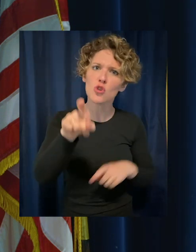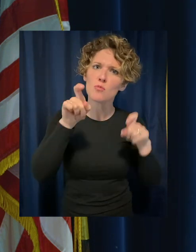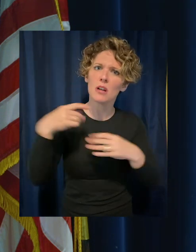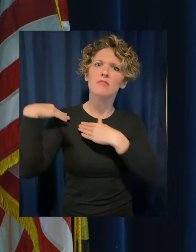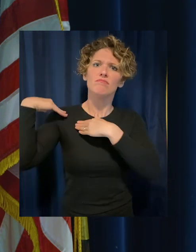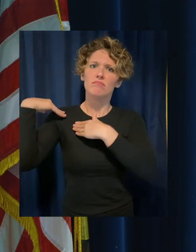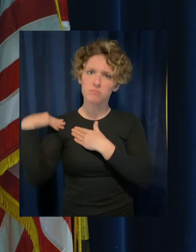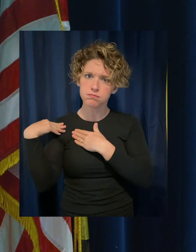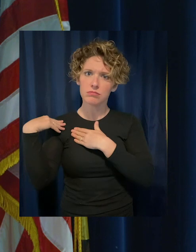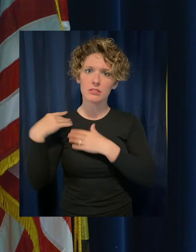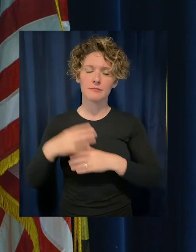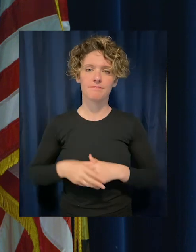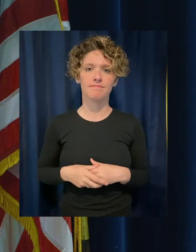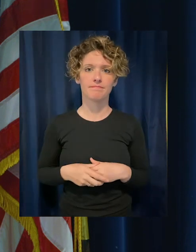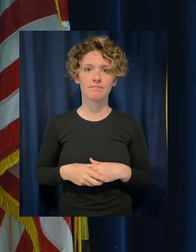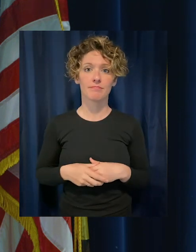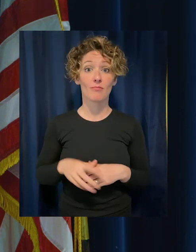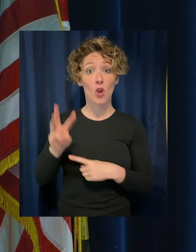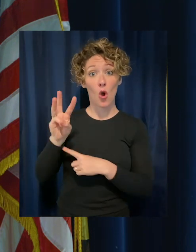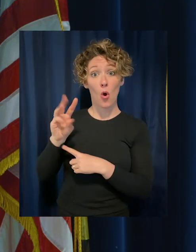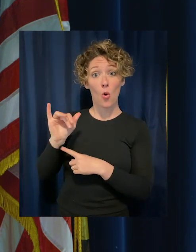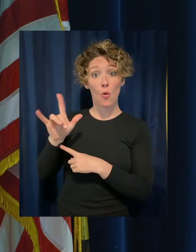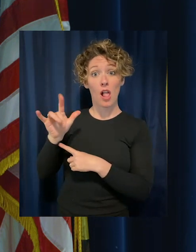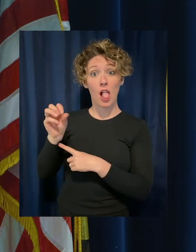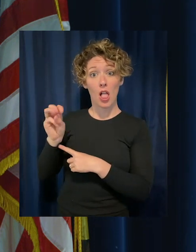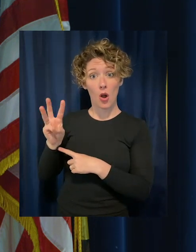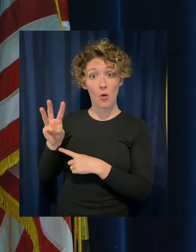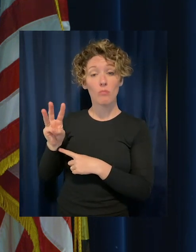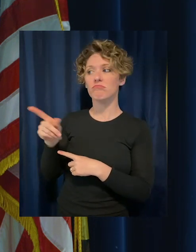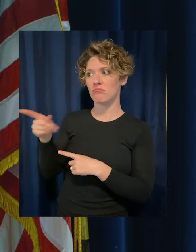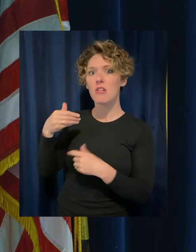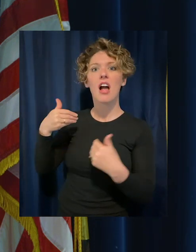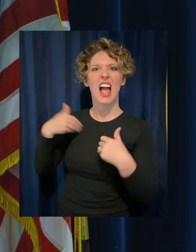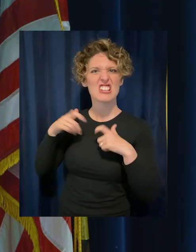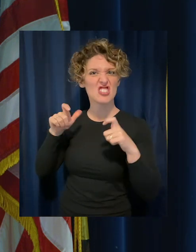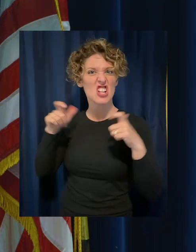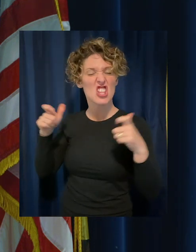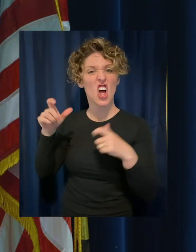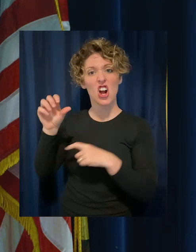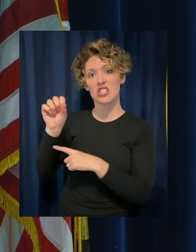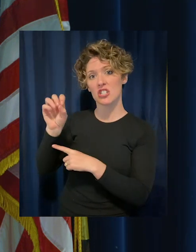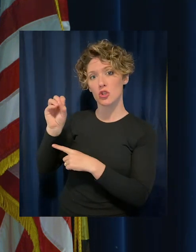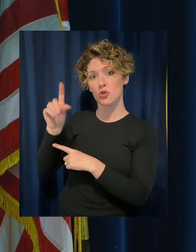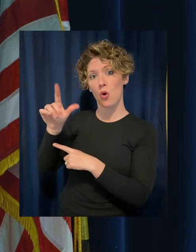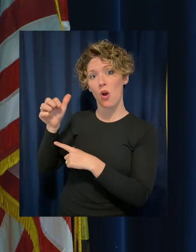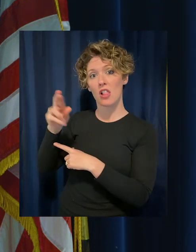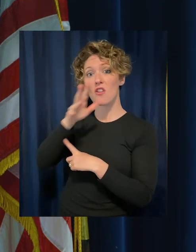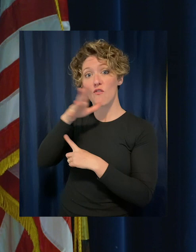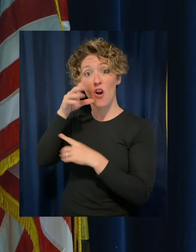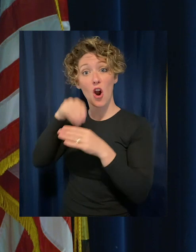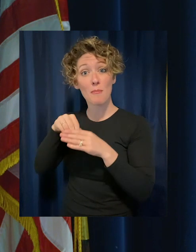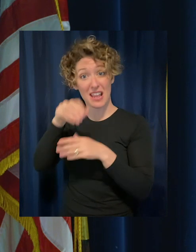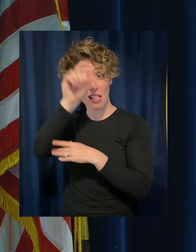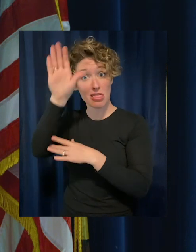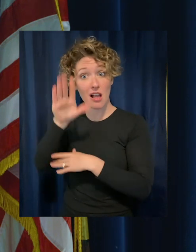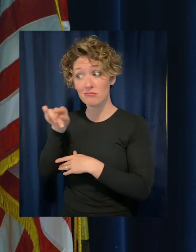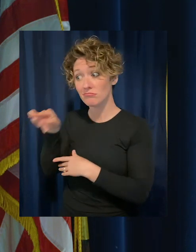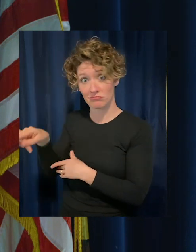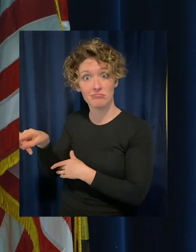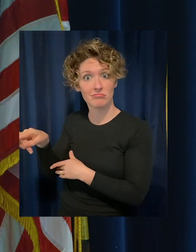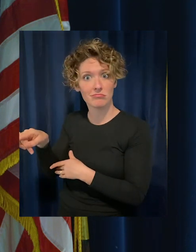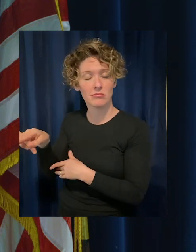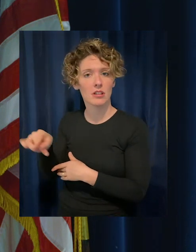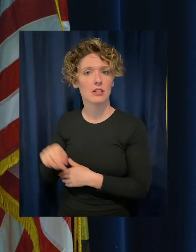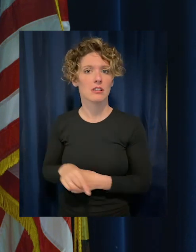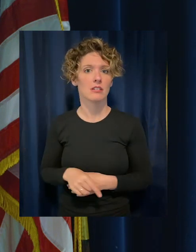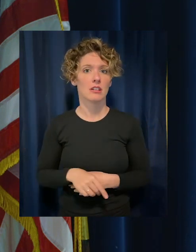in Alaska. And former student Mitchell Jurassic just posted on Facebook that his college in Maine is starting a huge